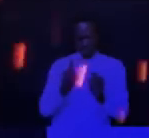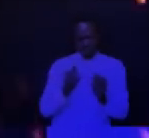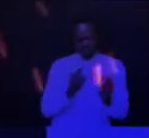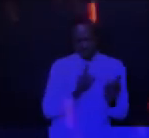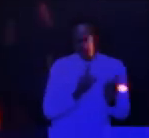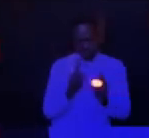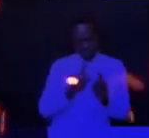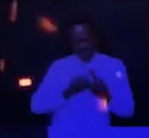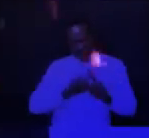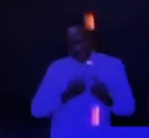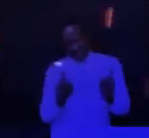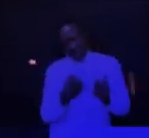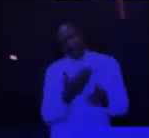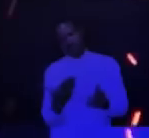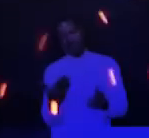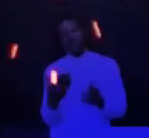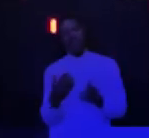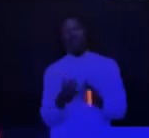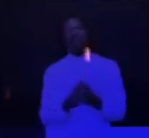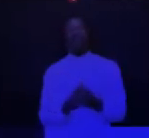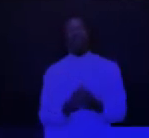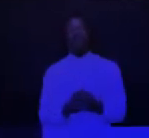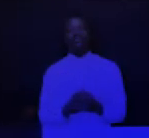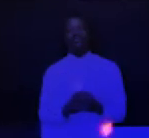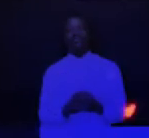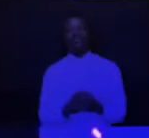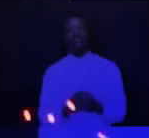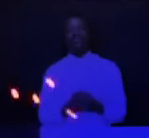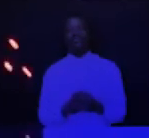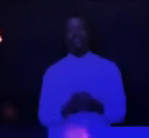that. Verse